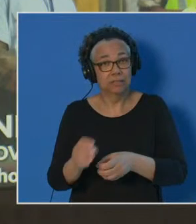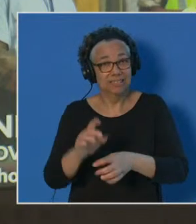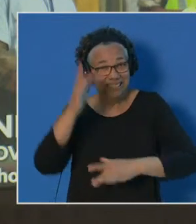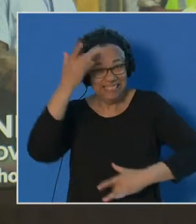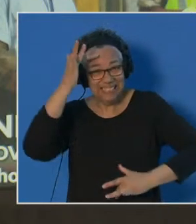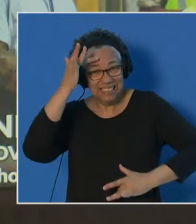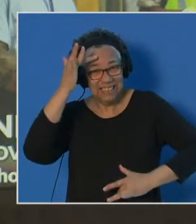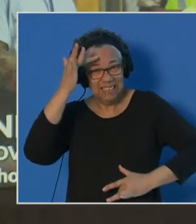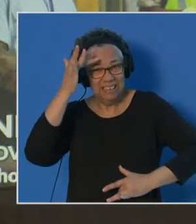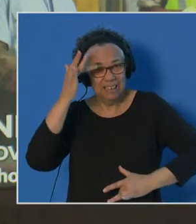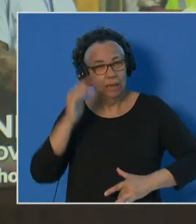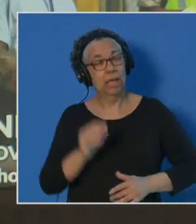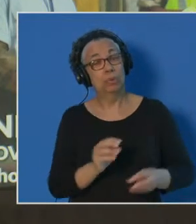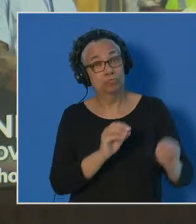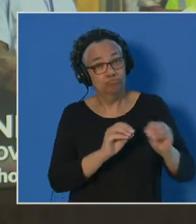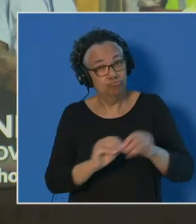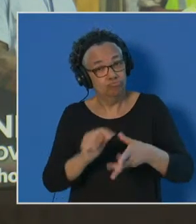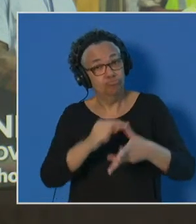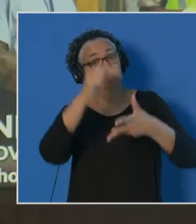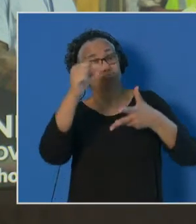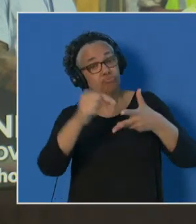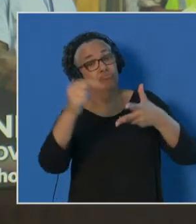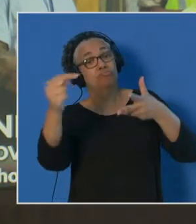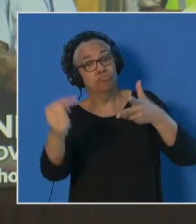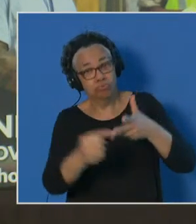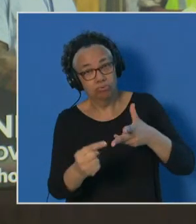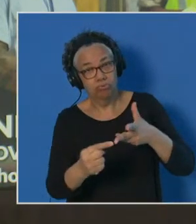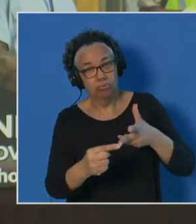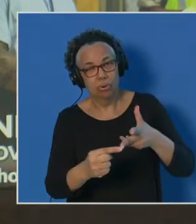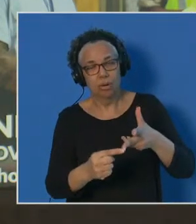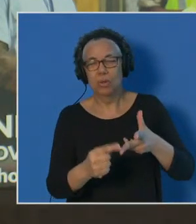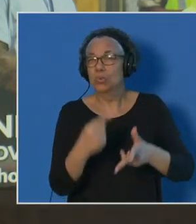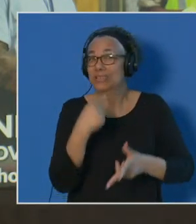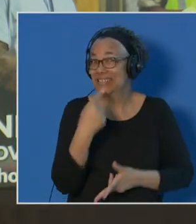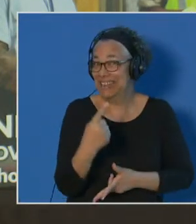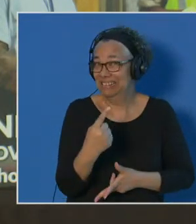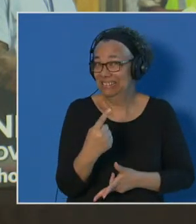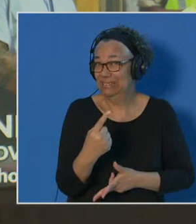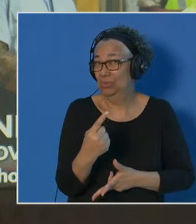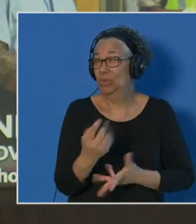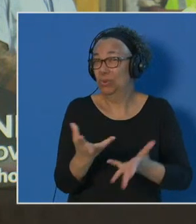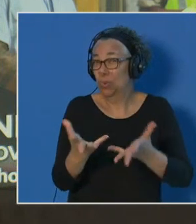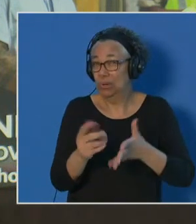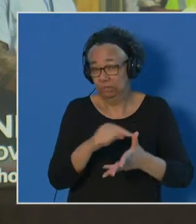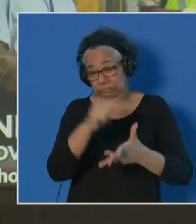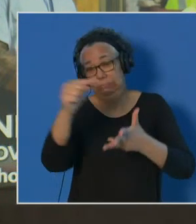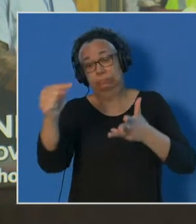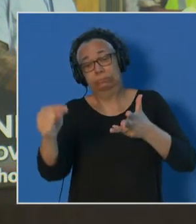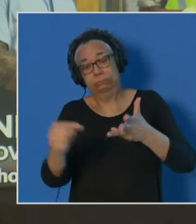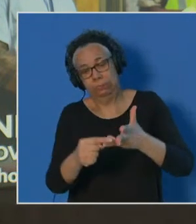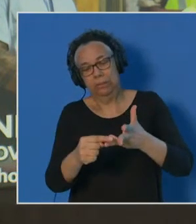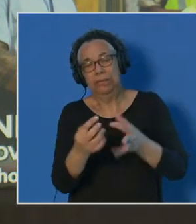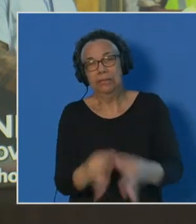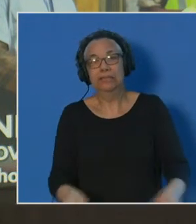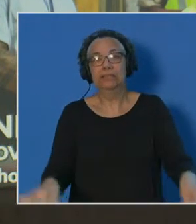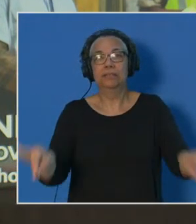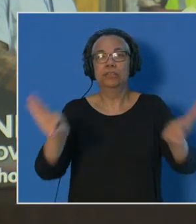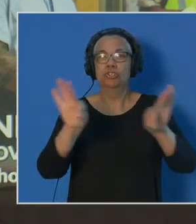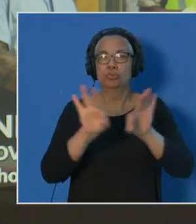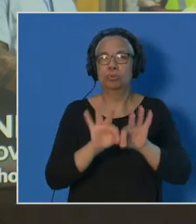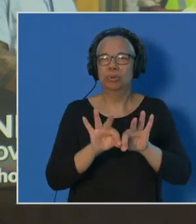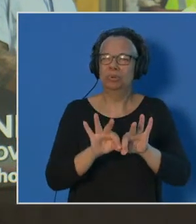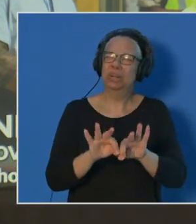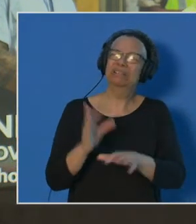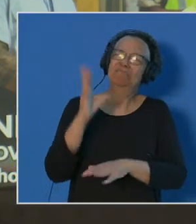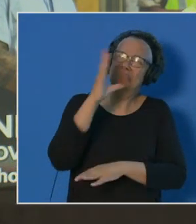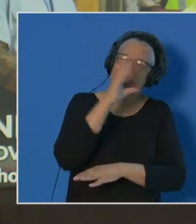and we've moved to phase 3. We have said that in order to move to phase 4, what is particularly important is that we set out an approximate